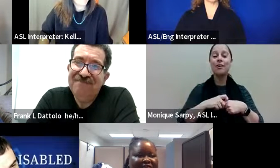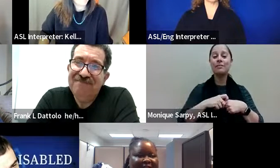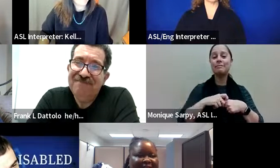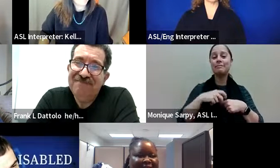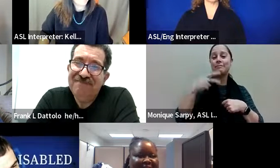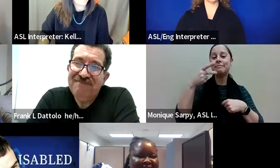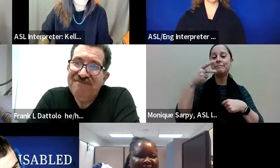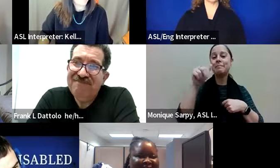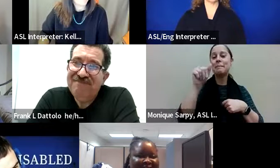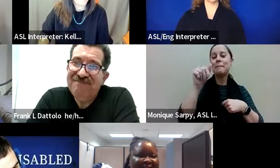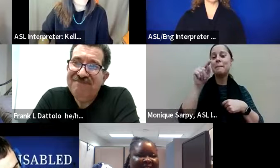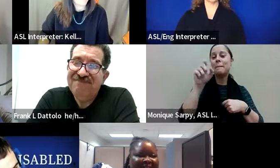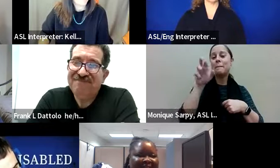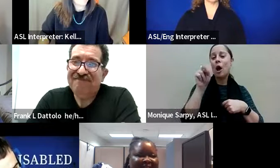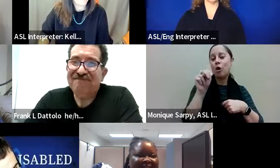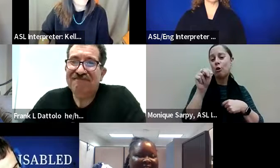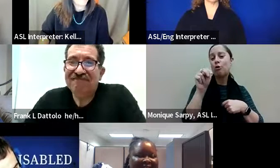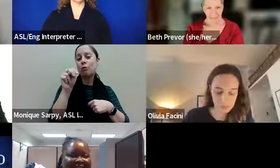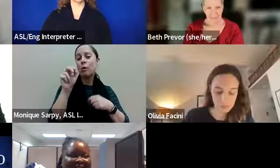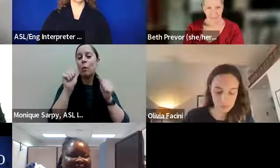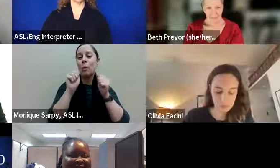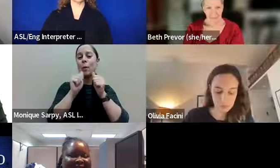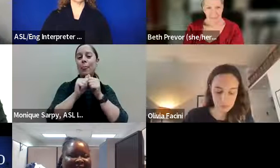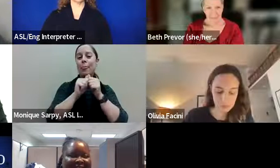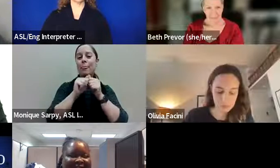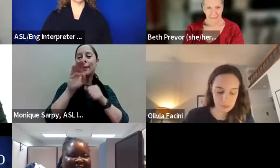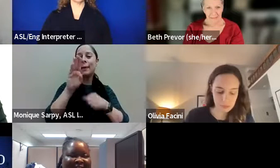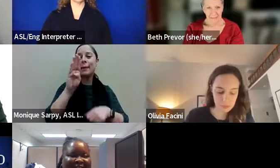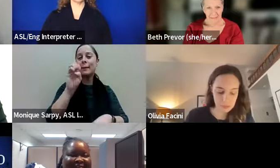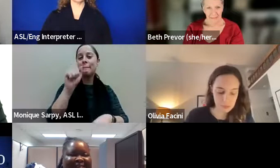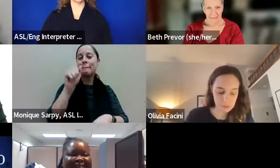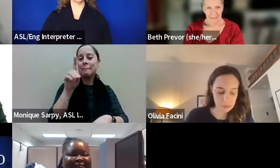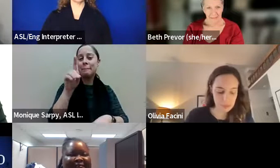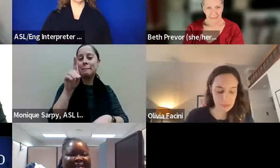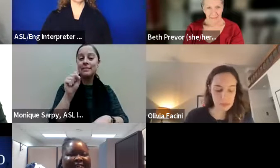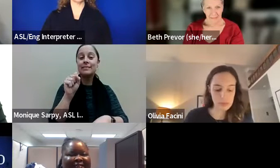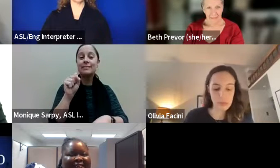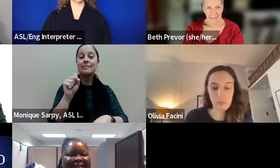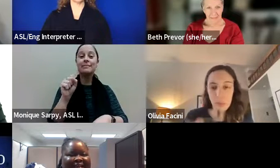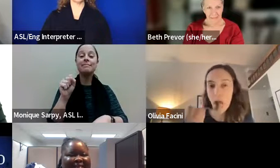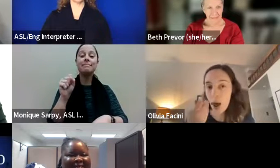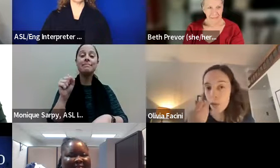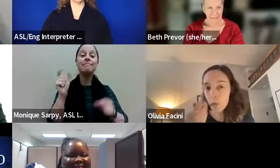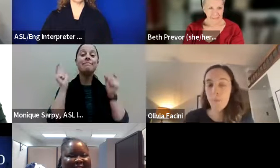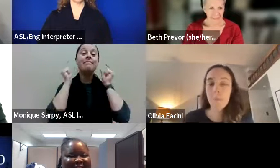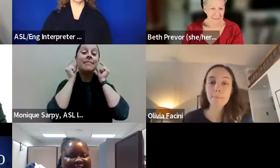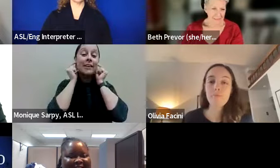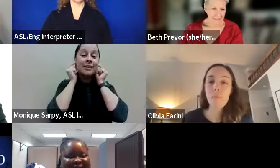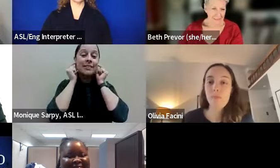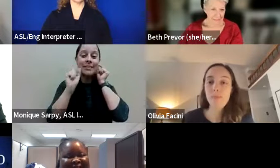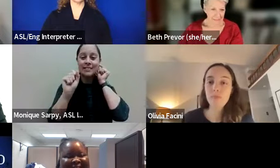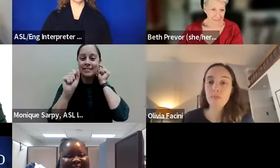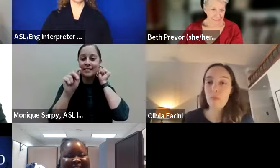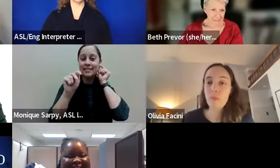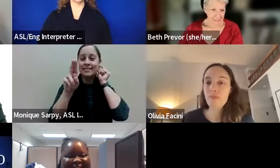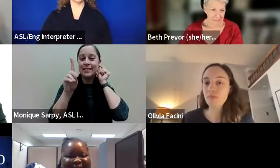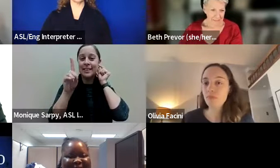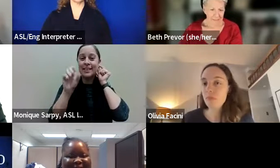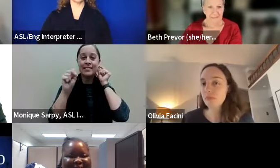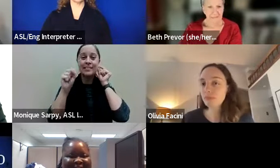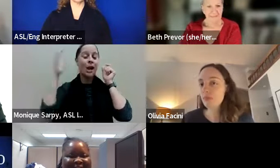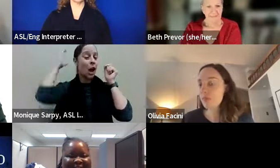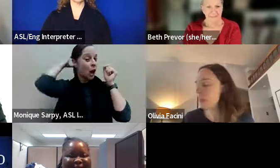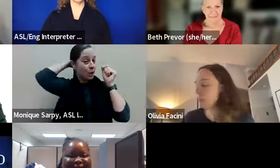patterned stringed beads and studded earrings, a curly ponytail, and a